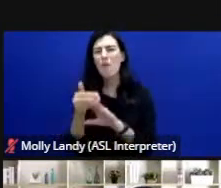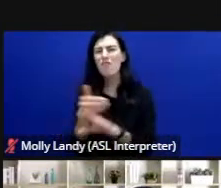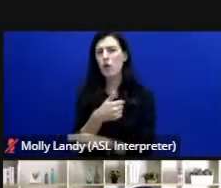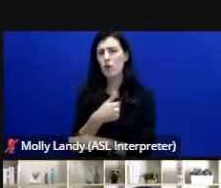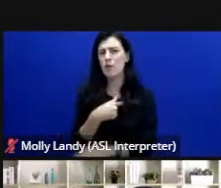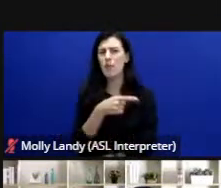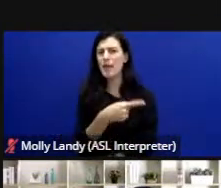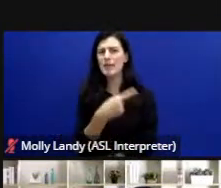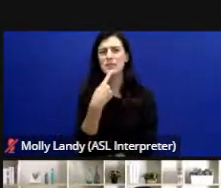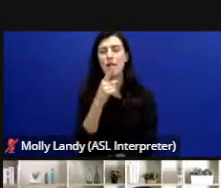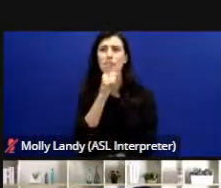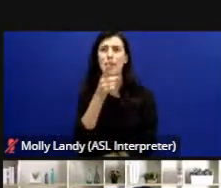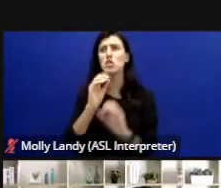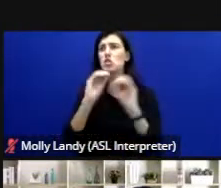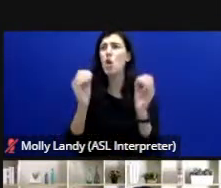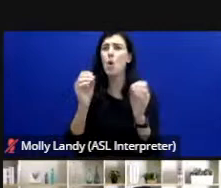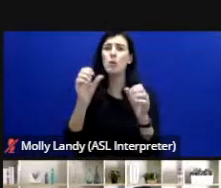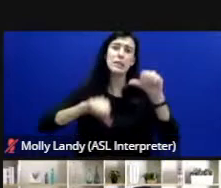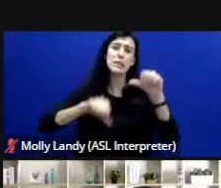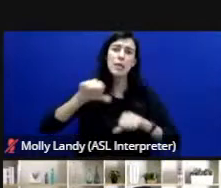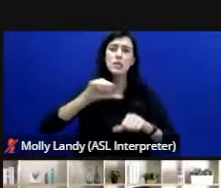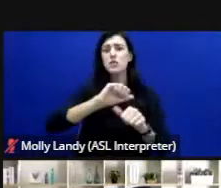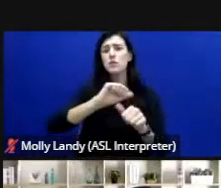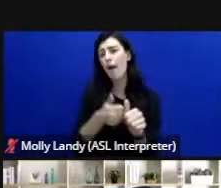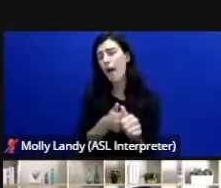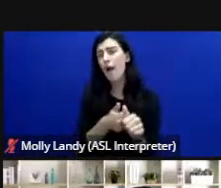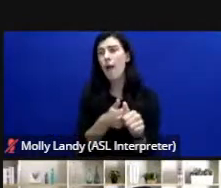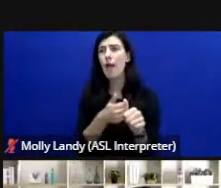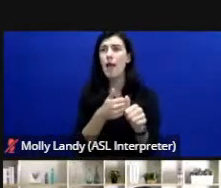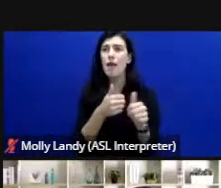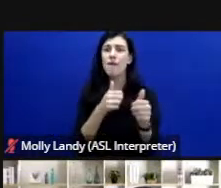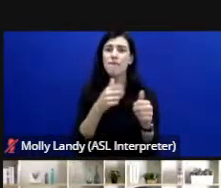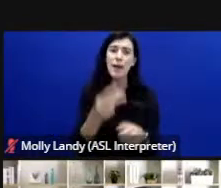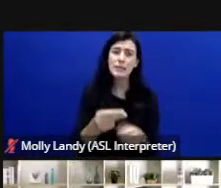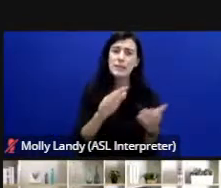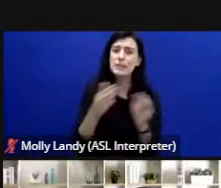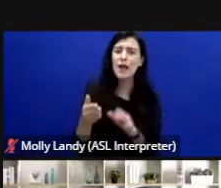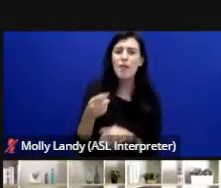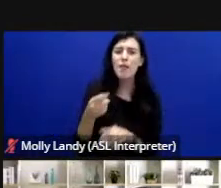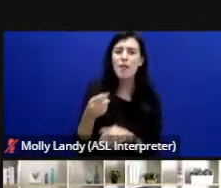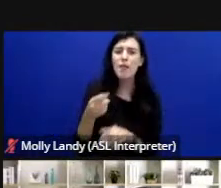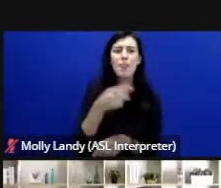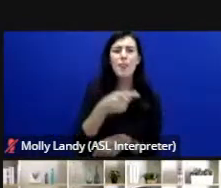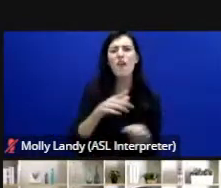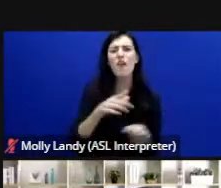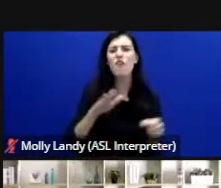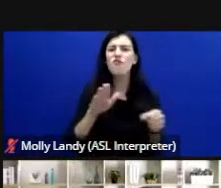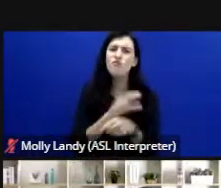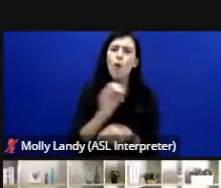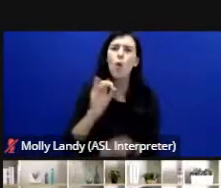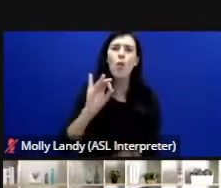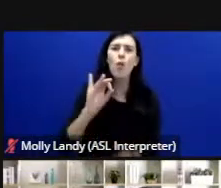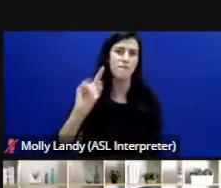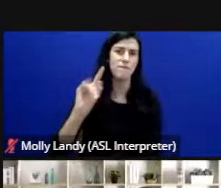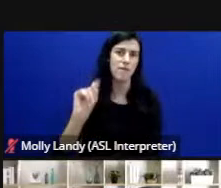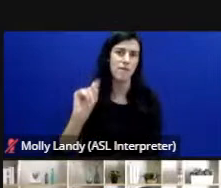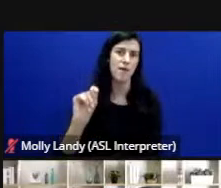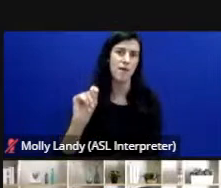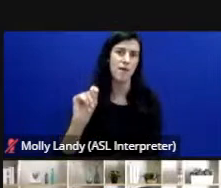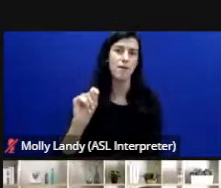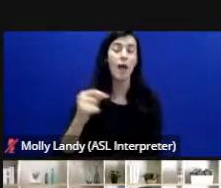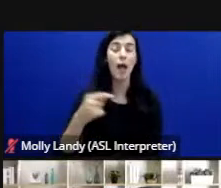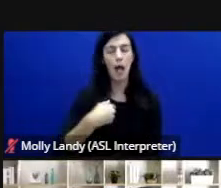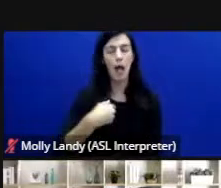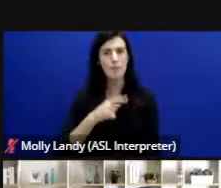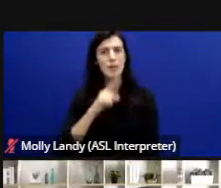no blah, blah, blah to the science, whatever, follow science, they're full of it. I am an actual nurse, and I gotta tell you,